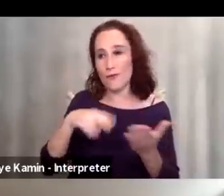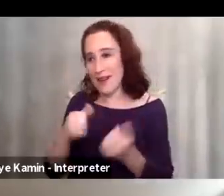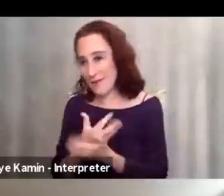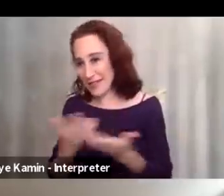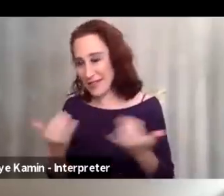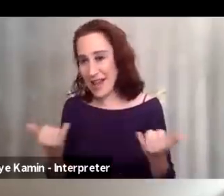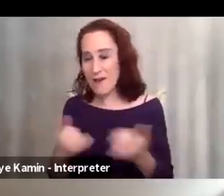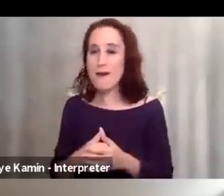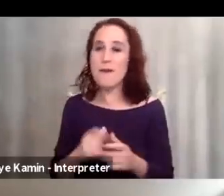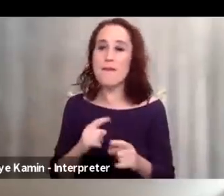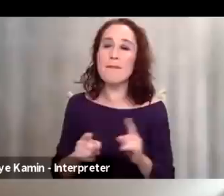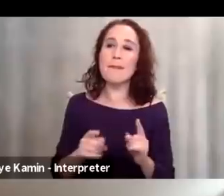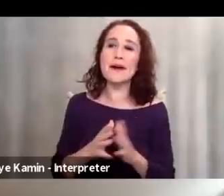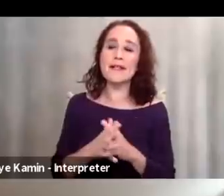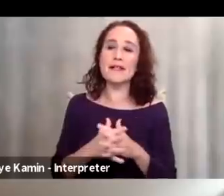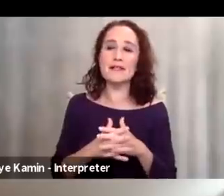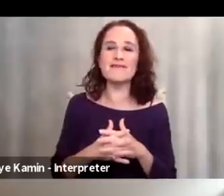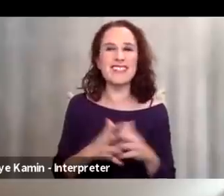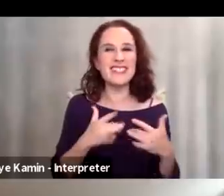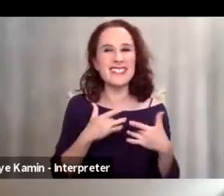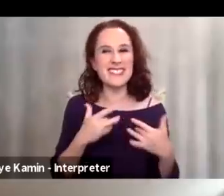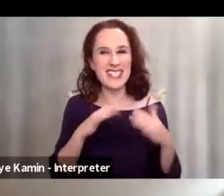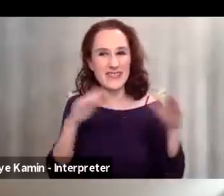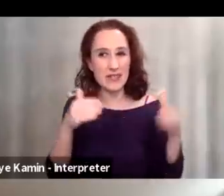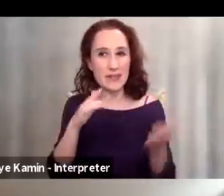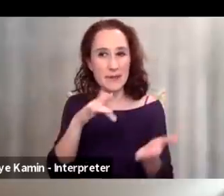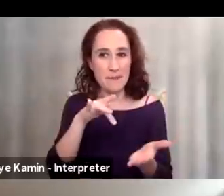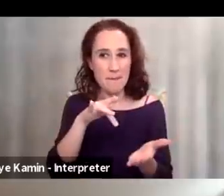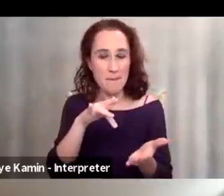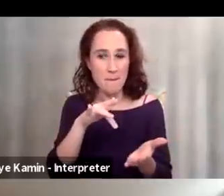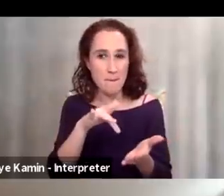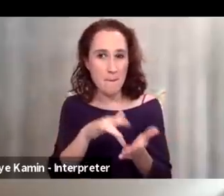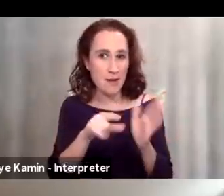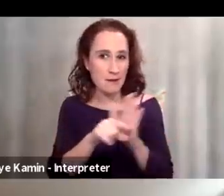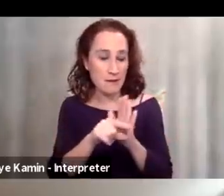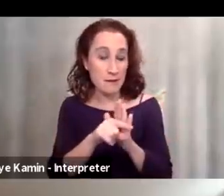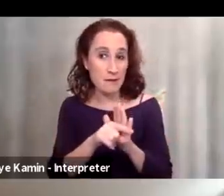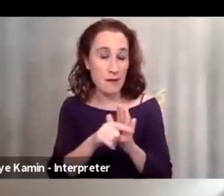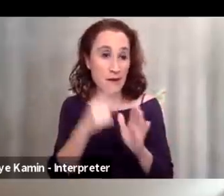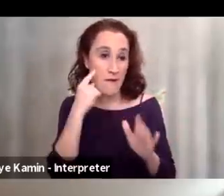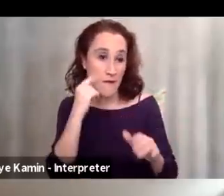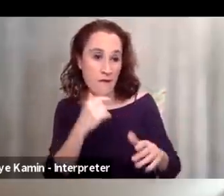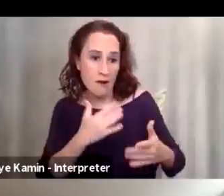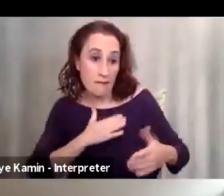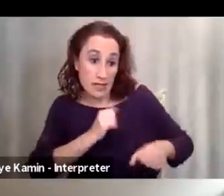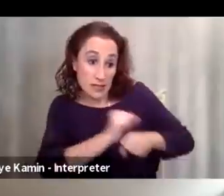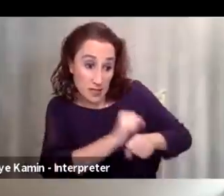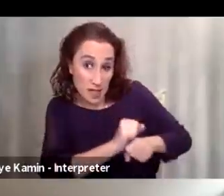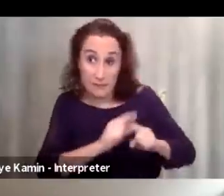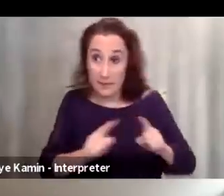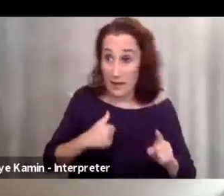I tend to find myself reading middle grade books, not only for the profession, but because I enjoy them.